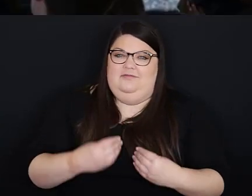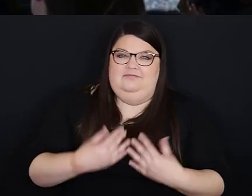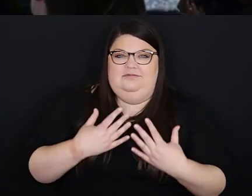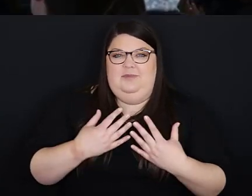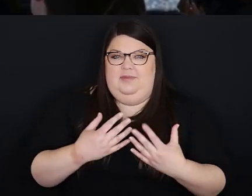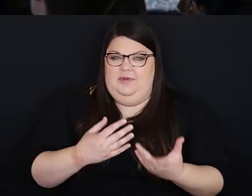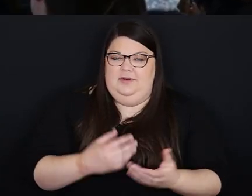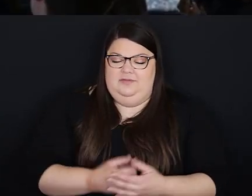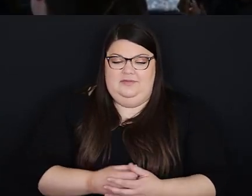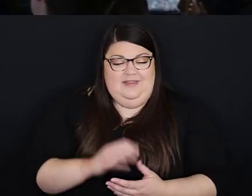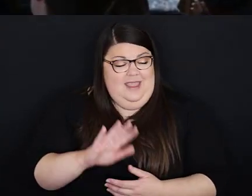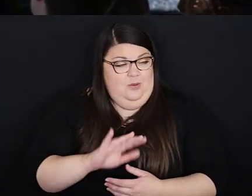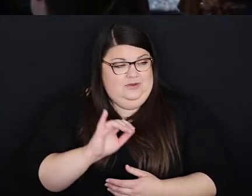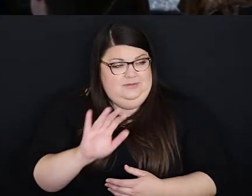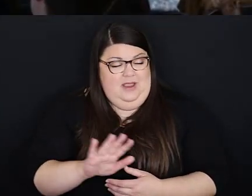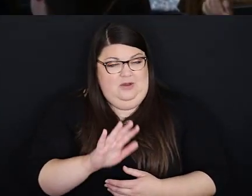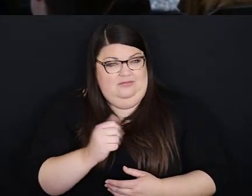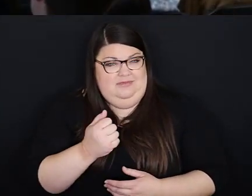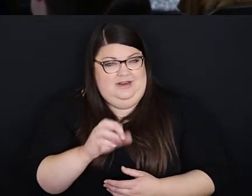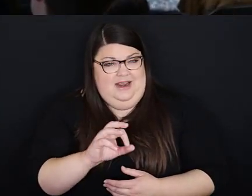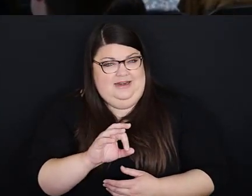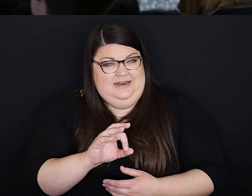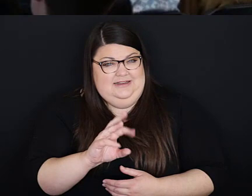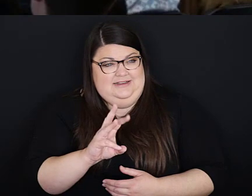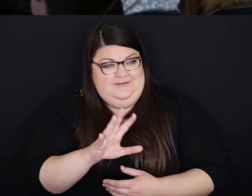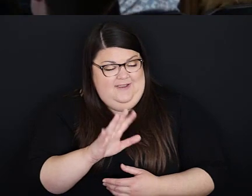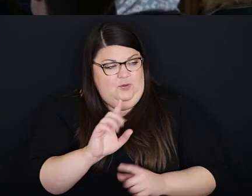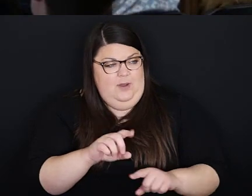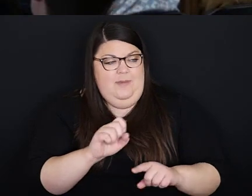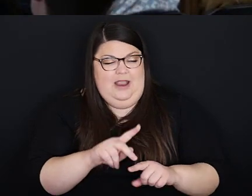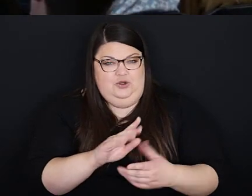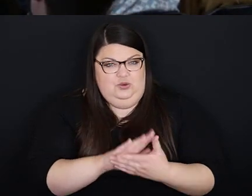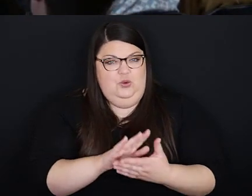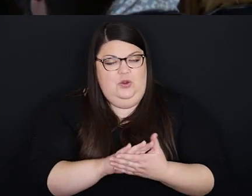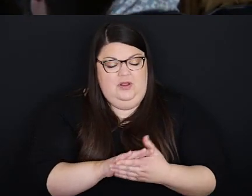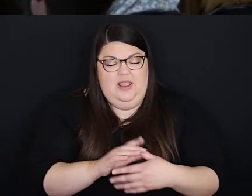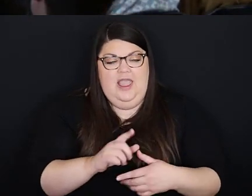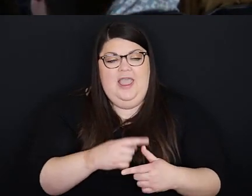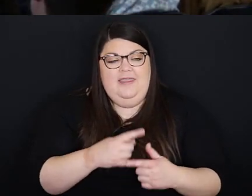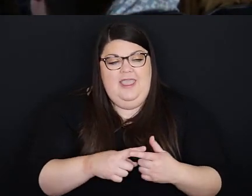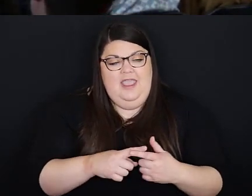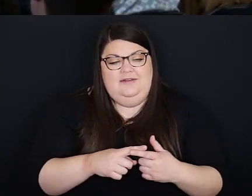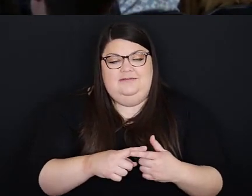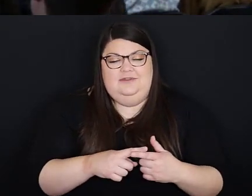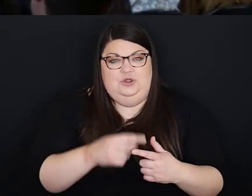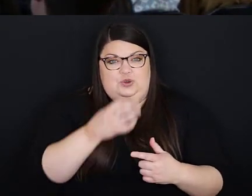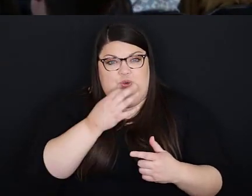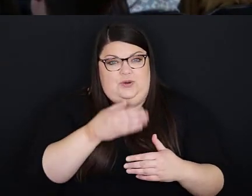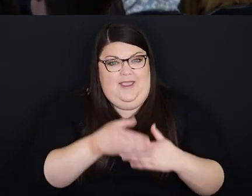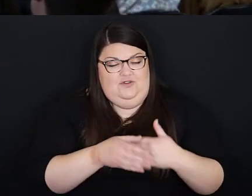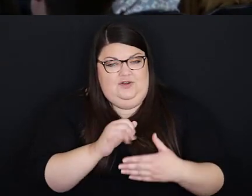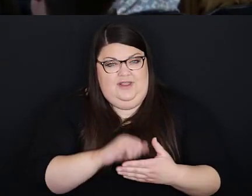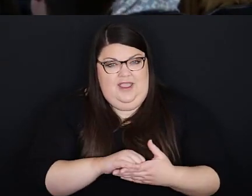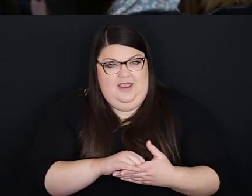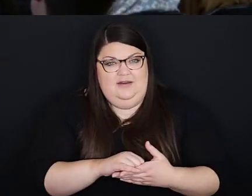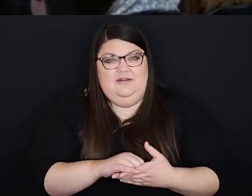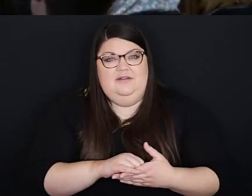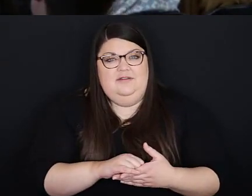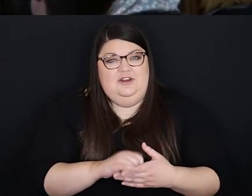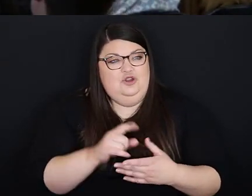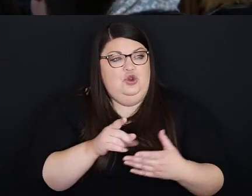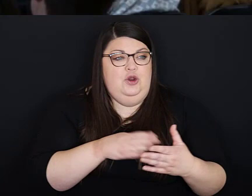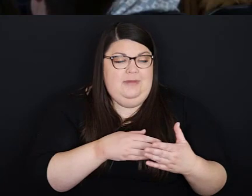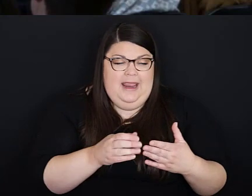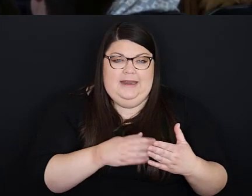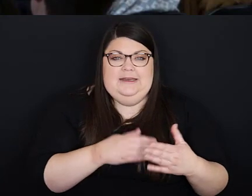stimulating. Mm-hmm. And that was about 1965, you went back to school. And sort of shortly thereafter,